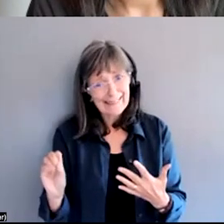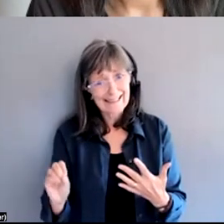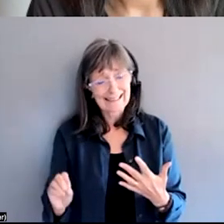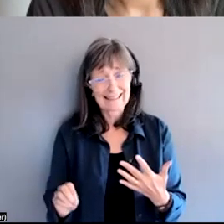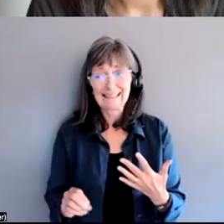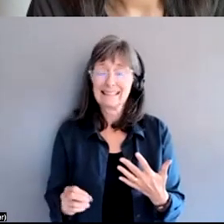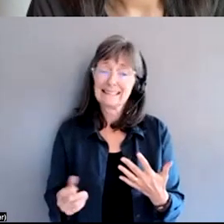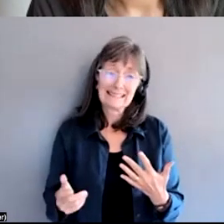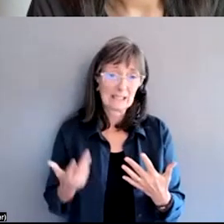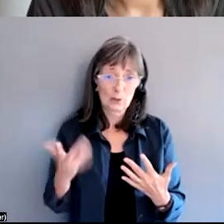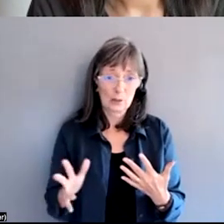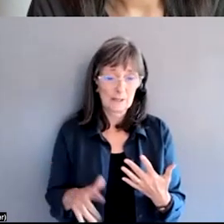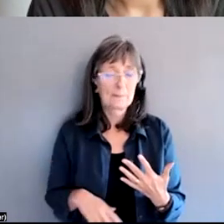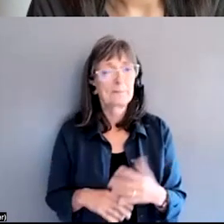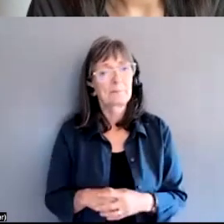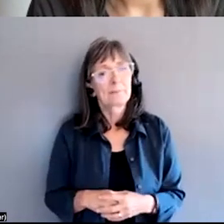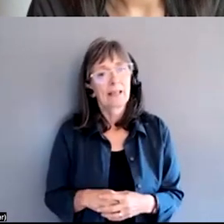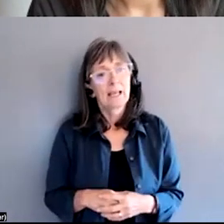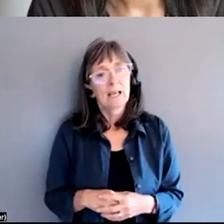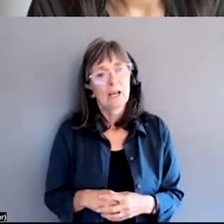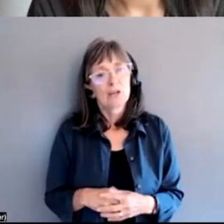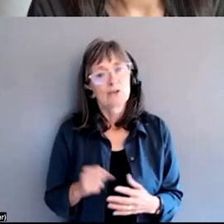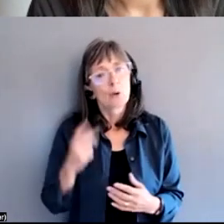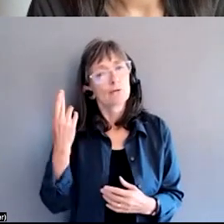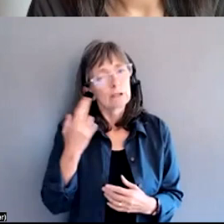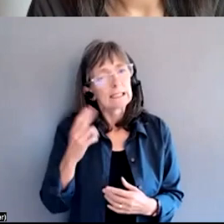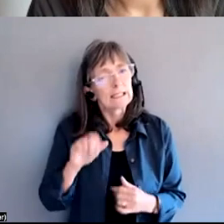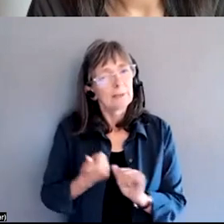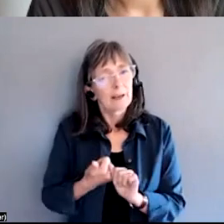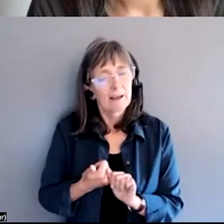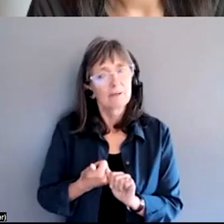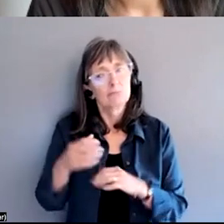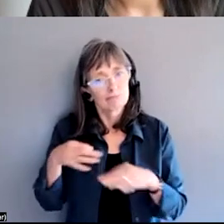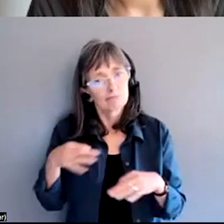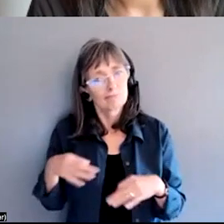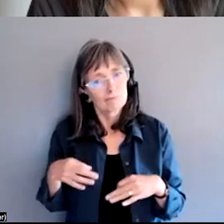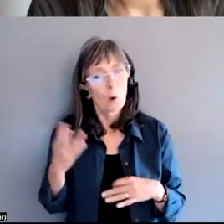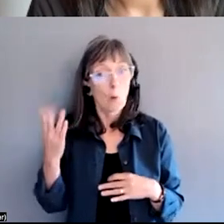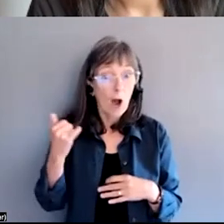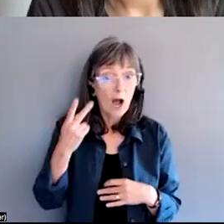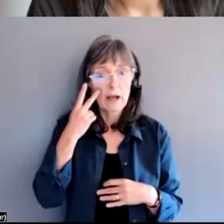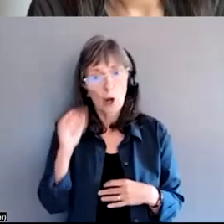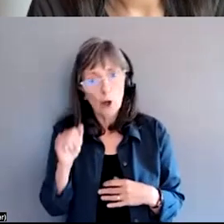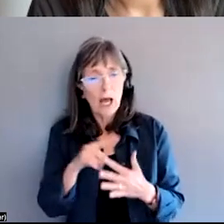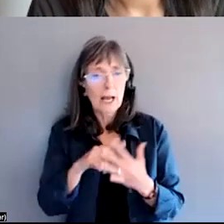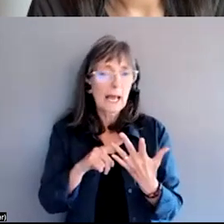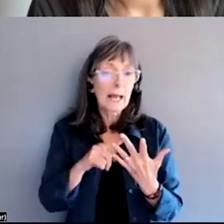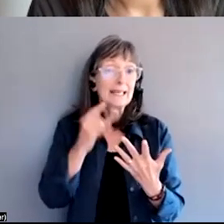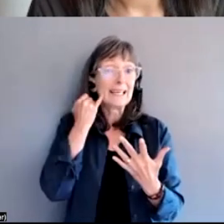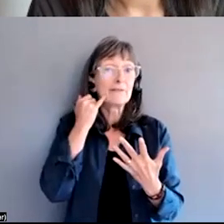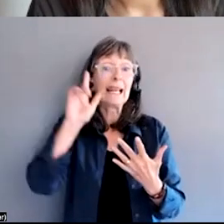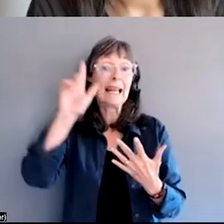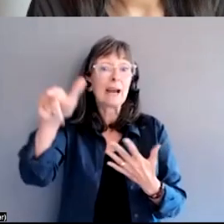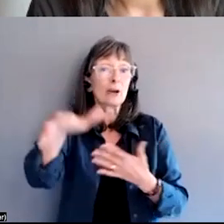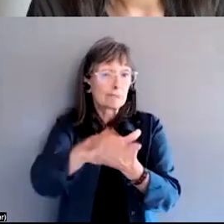chosen. So I think that rationale goes a long way in explaining what you're going for, and maybe what the polish would be at the end